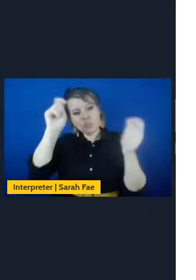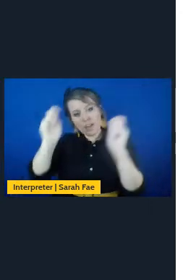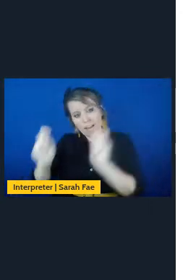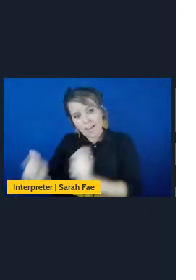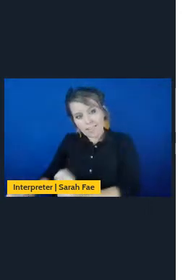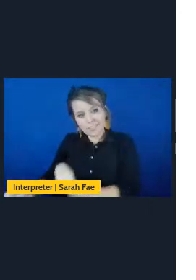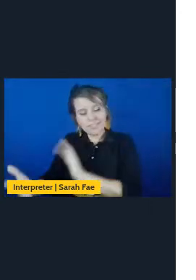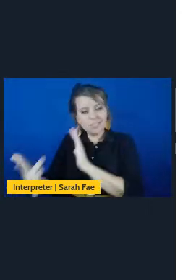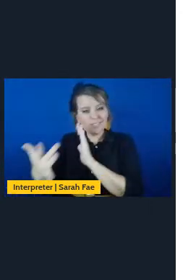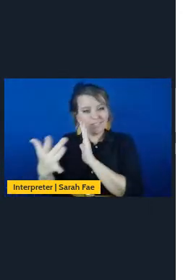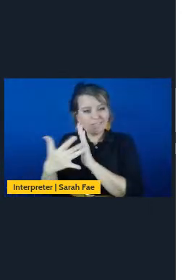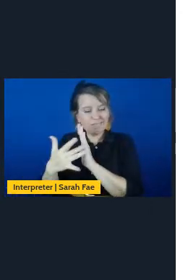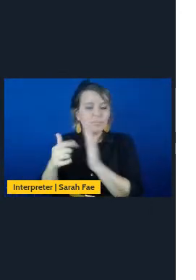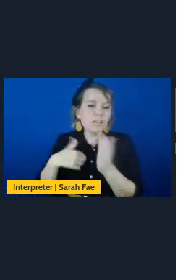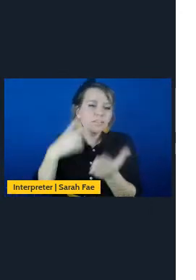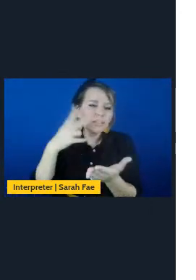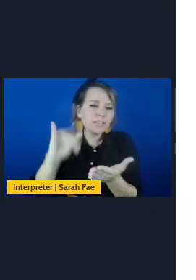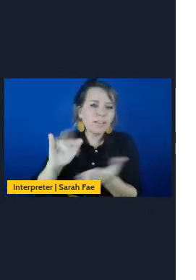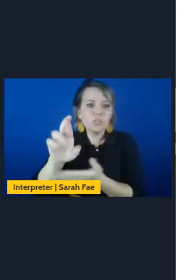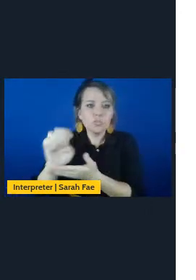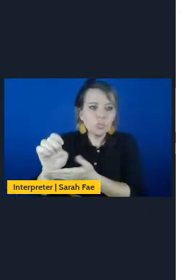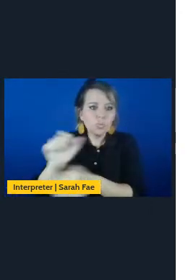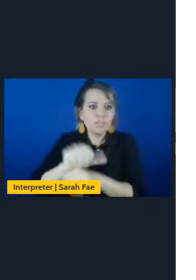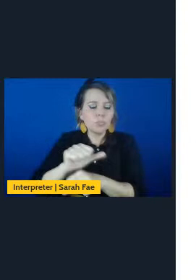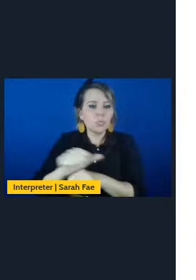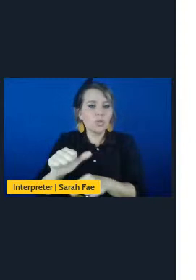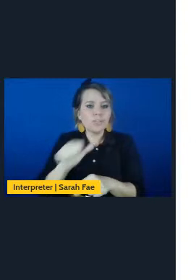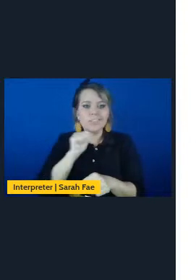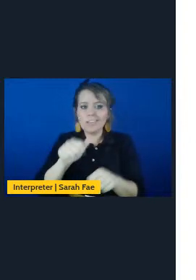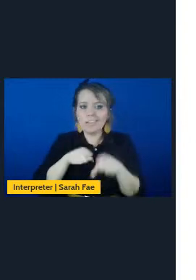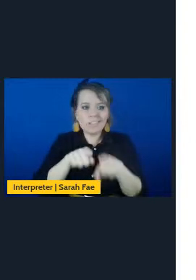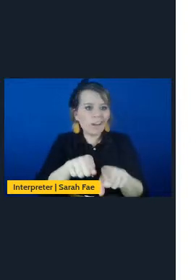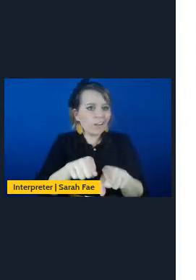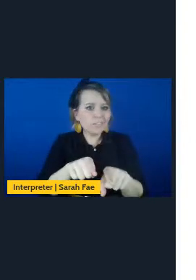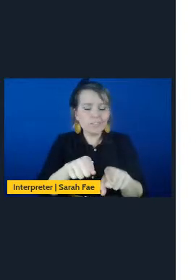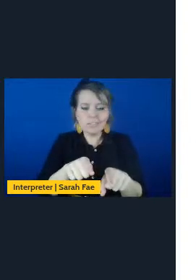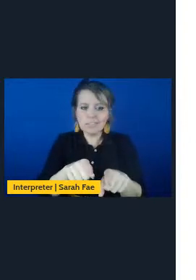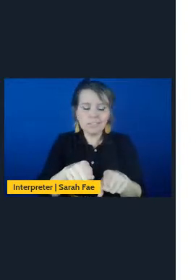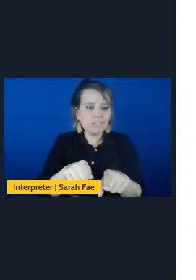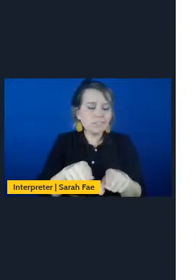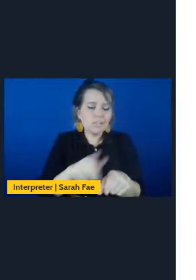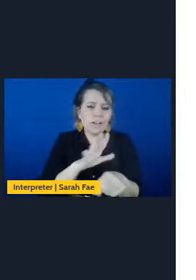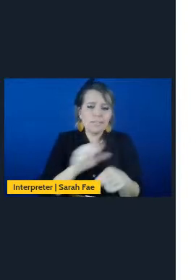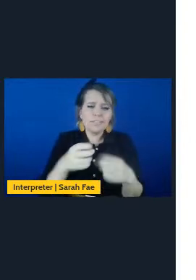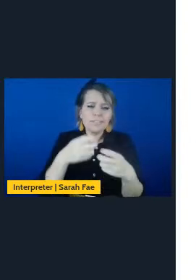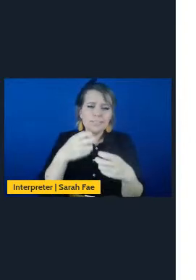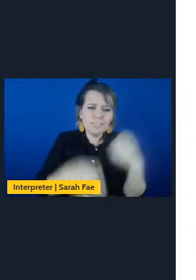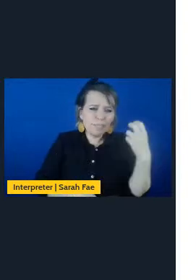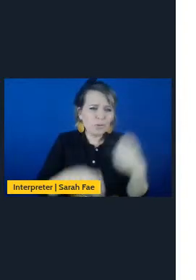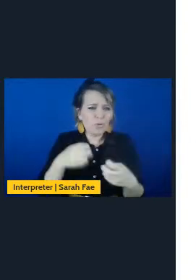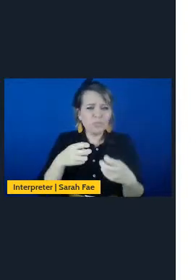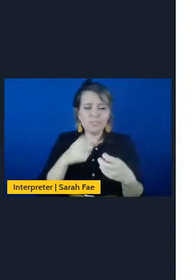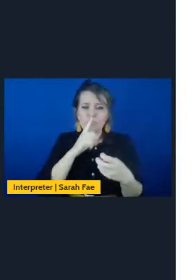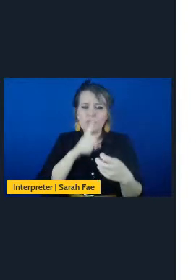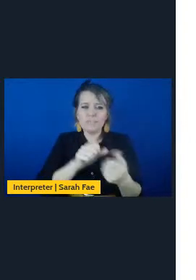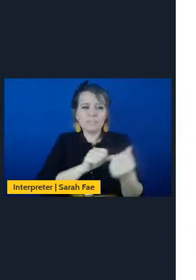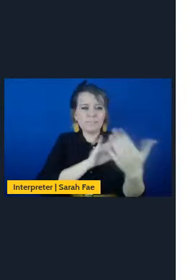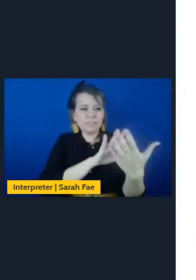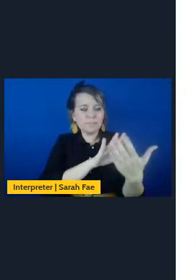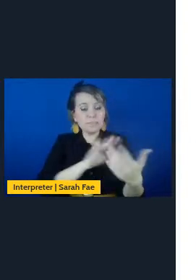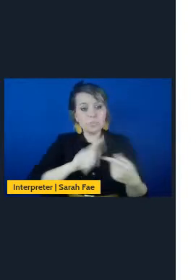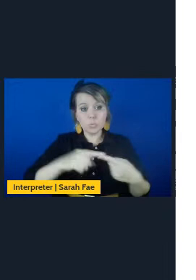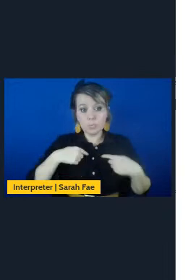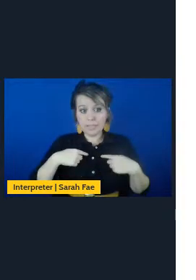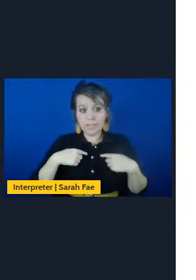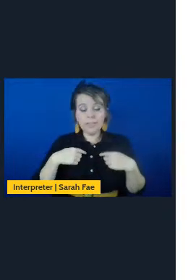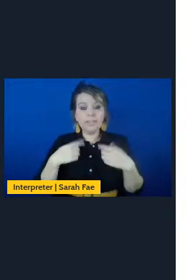where I see that kind of rework and that misalignment also leading to a difficult to evolve architecture. Because to me, architecture